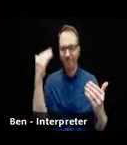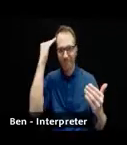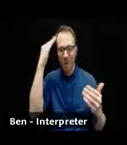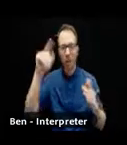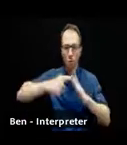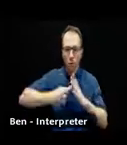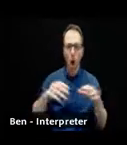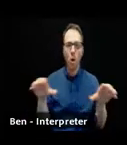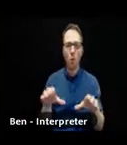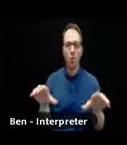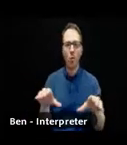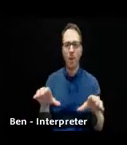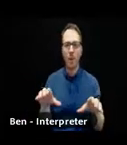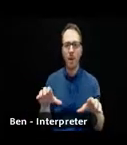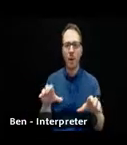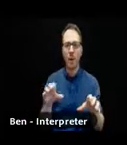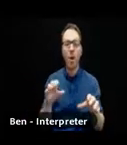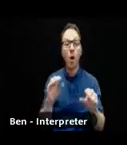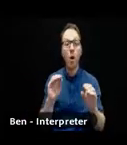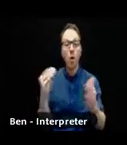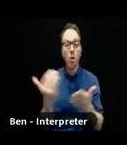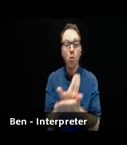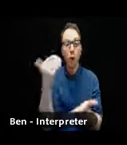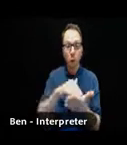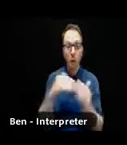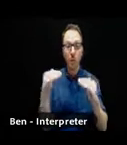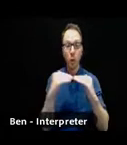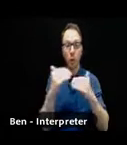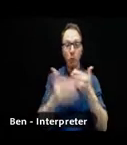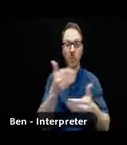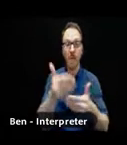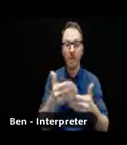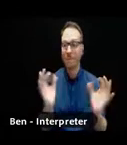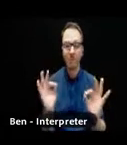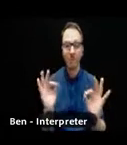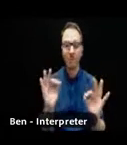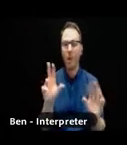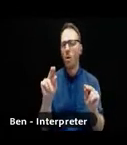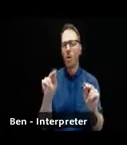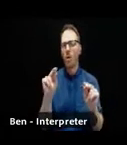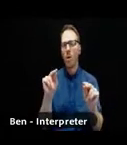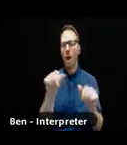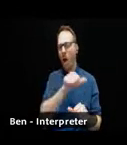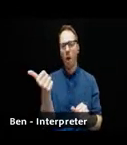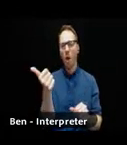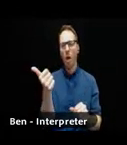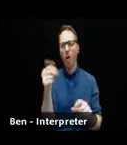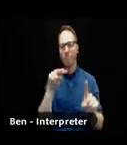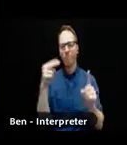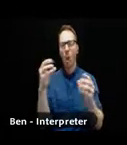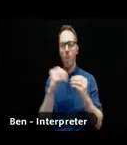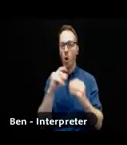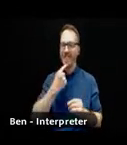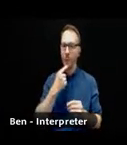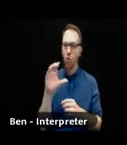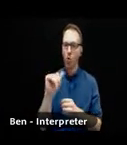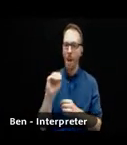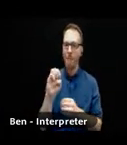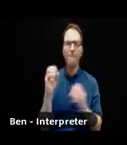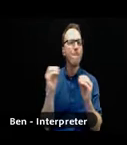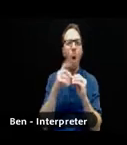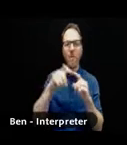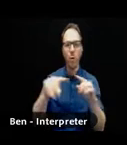doing restorative justice processes. I think another, with these more serious crimes, there's more that needs to be done,